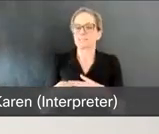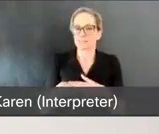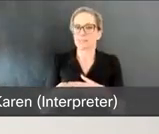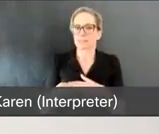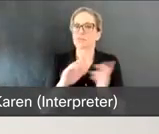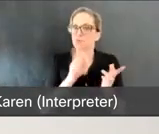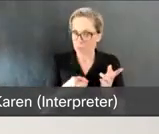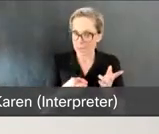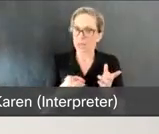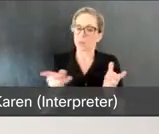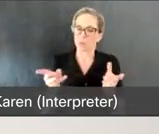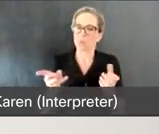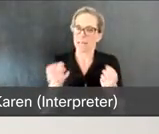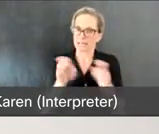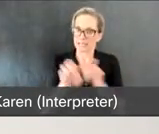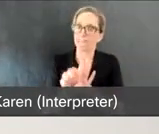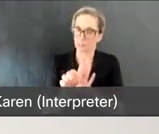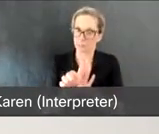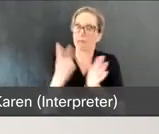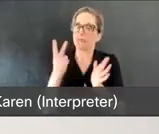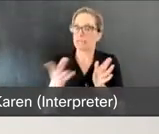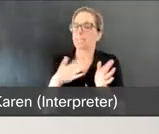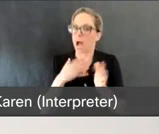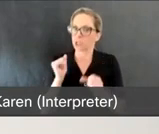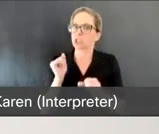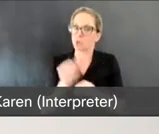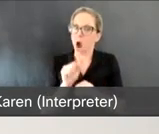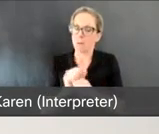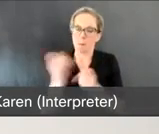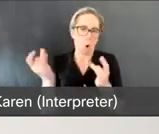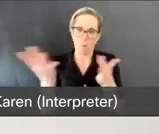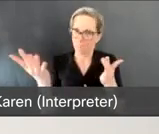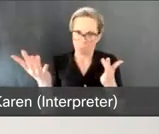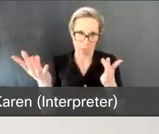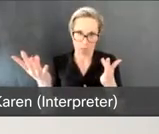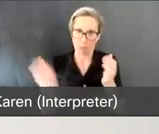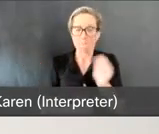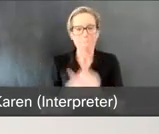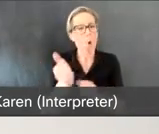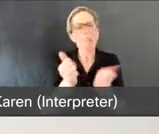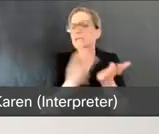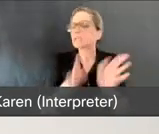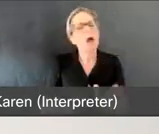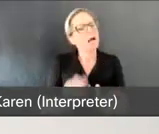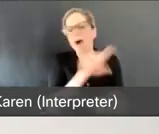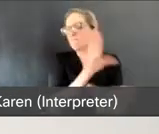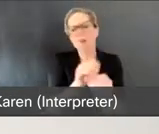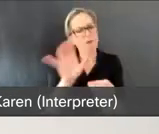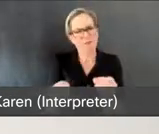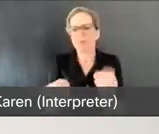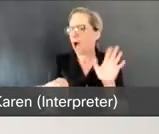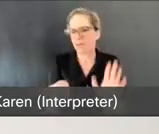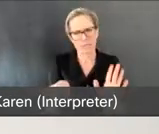horror stories that I have seen in my job. And the vast majority of contractors don't fall into this, but